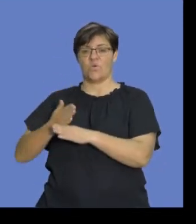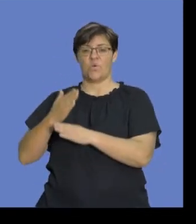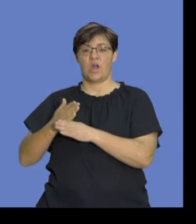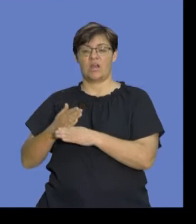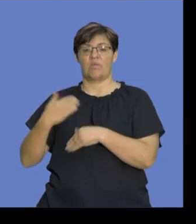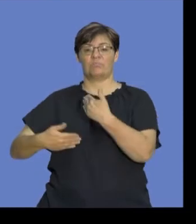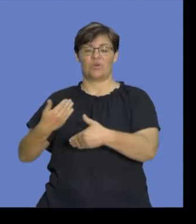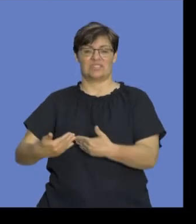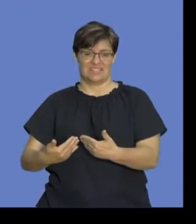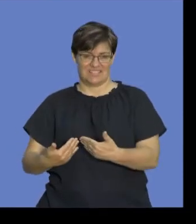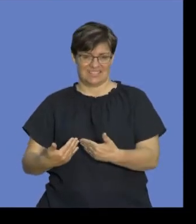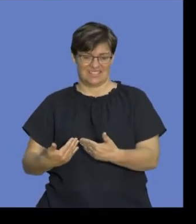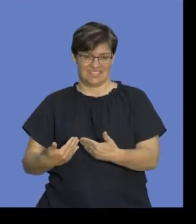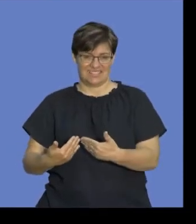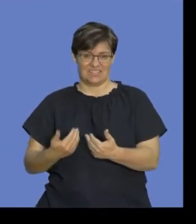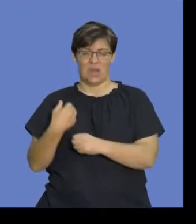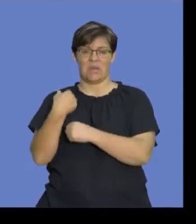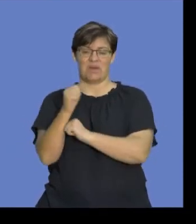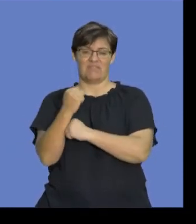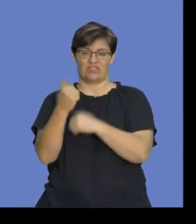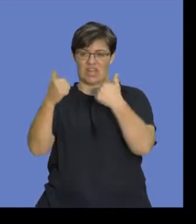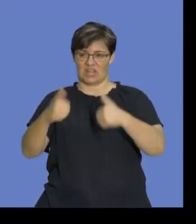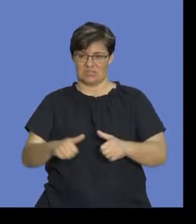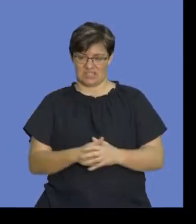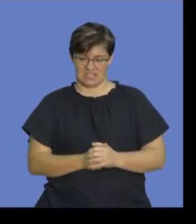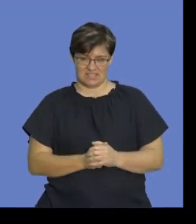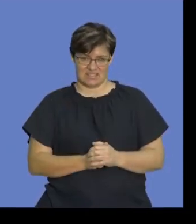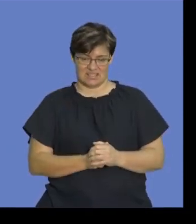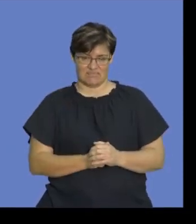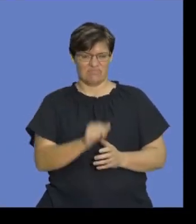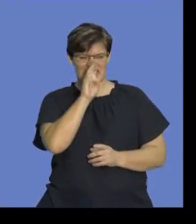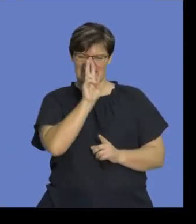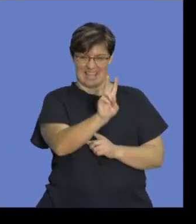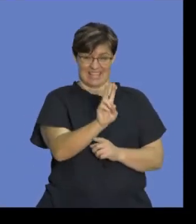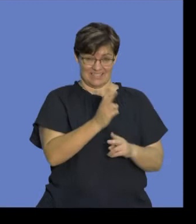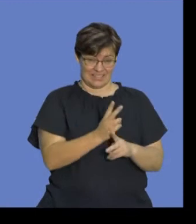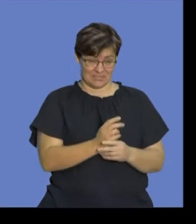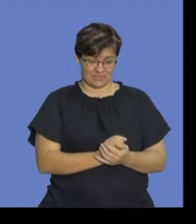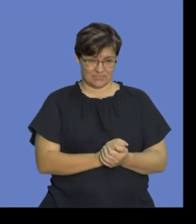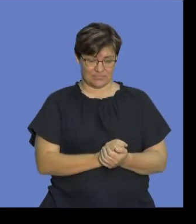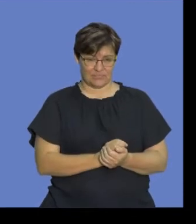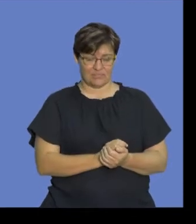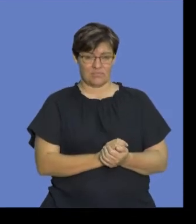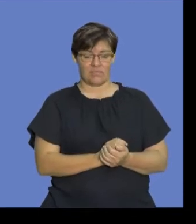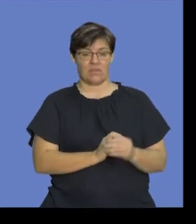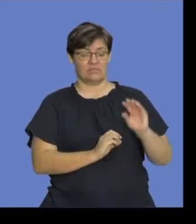namely your manufacturing account. So let's take a look at this slide again. Here you have your stock account.